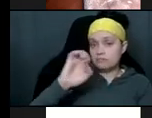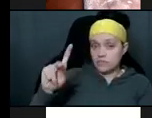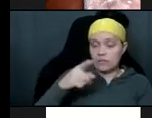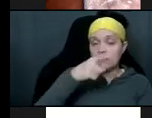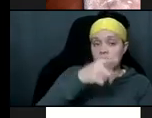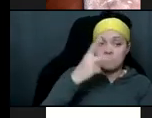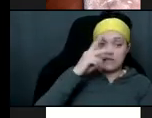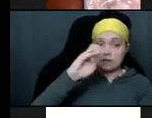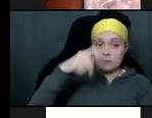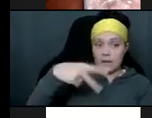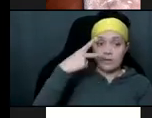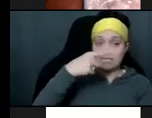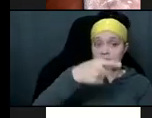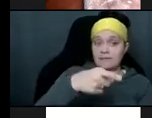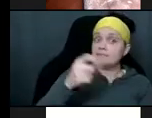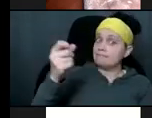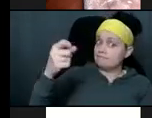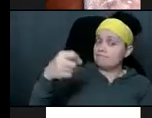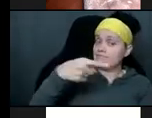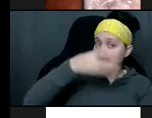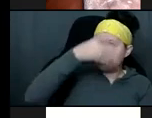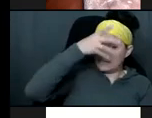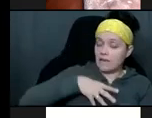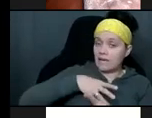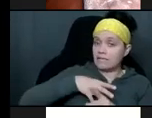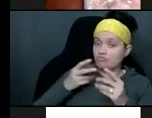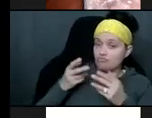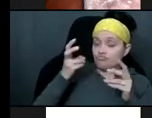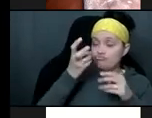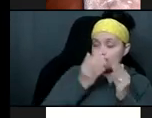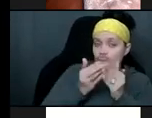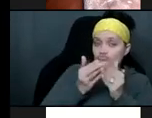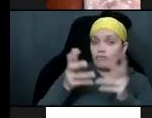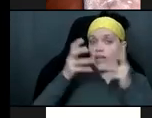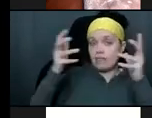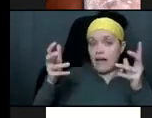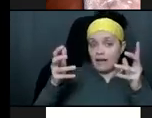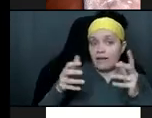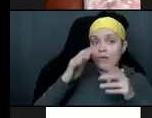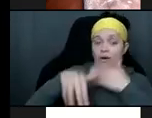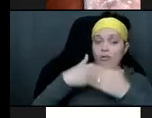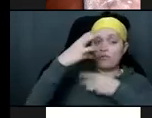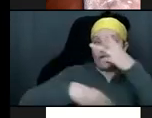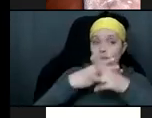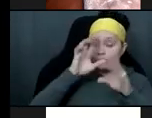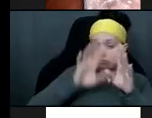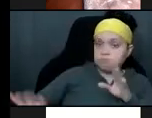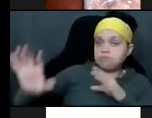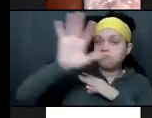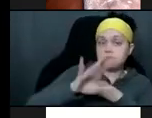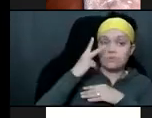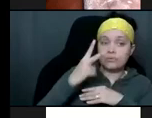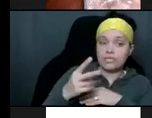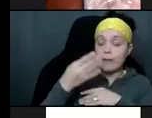this map, you see that, yeah, this guy got around. This guy got all over the world. You can see in